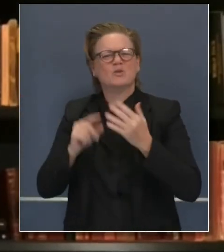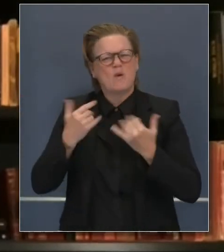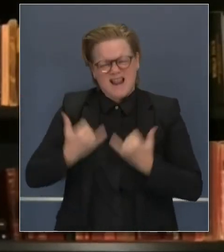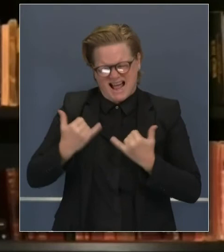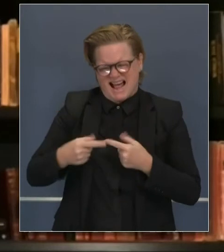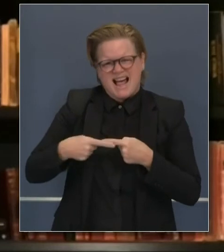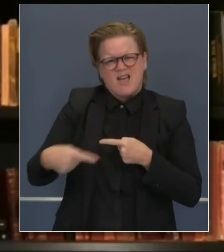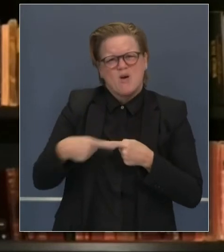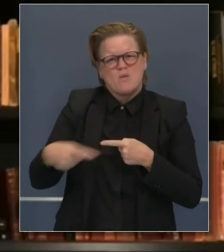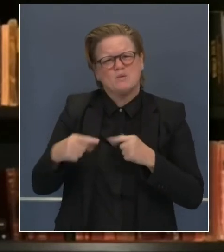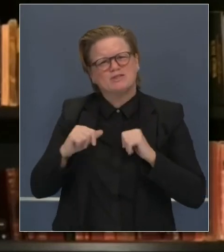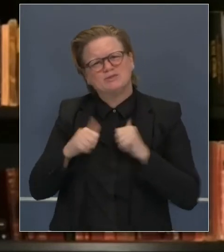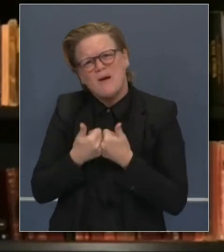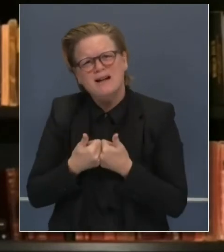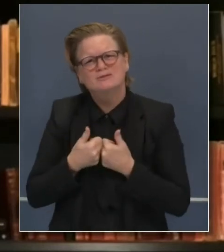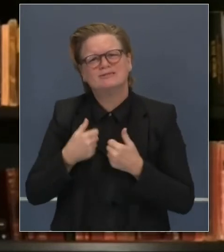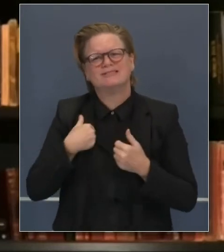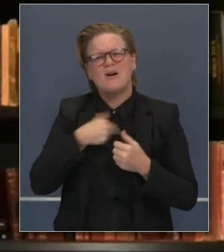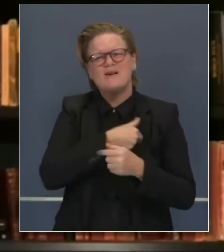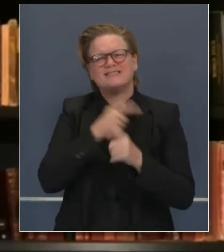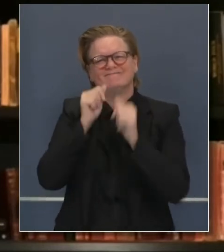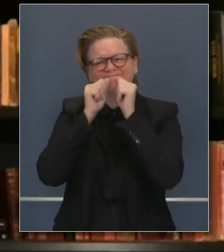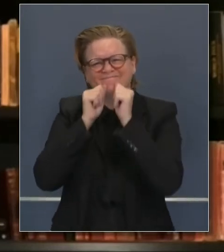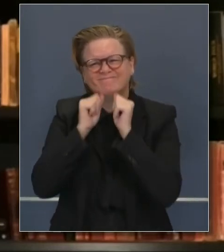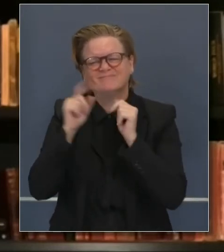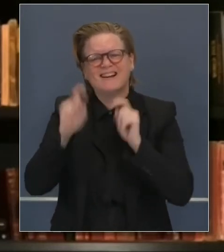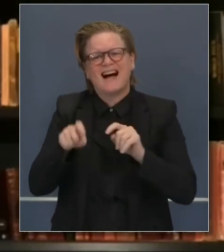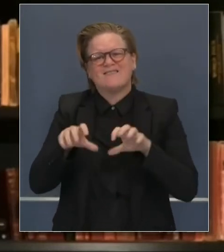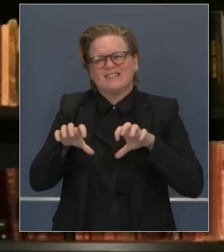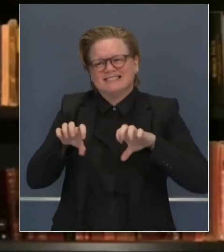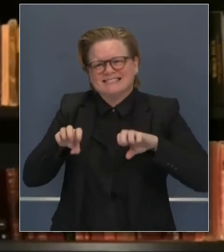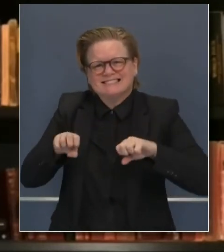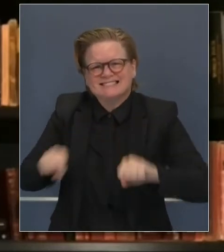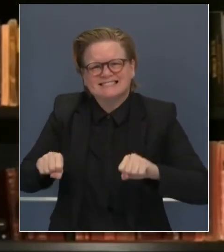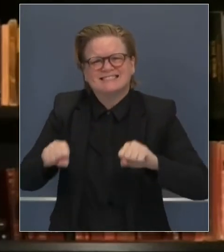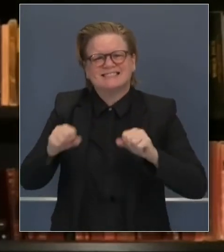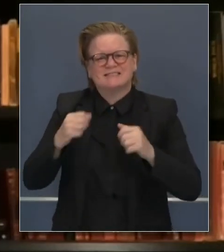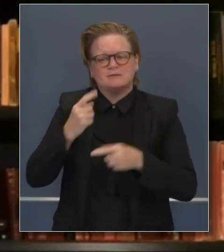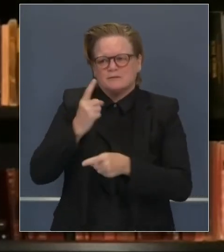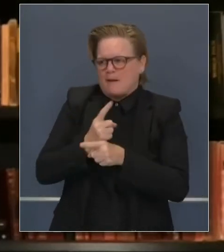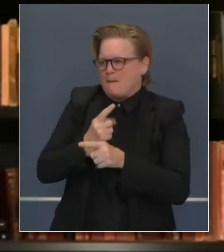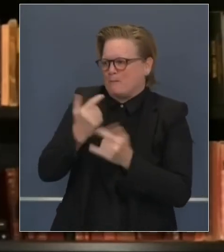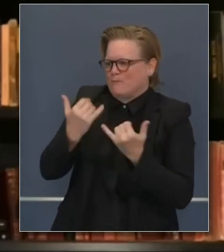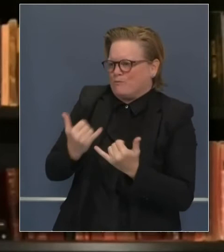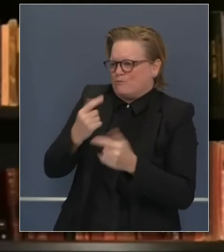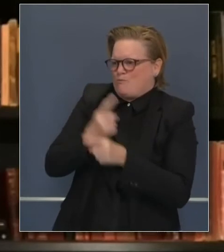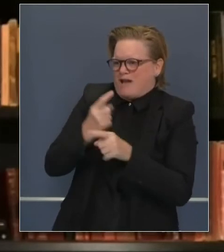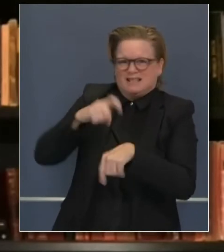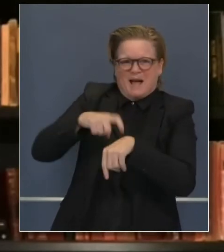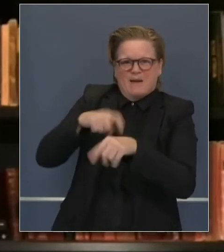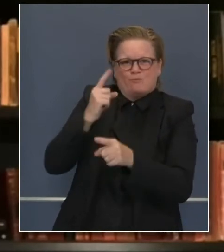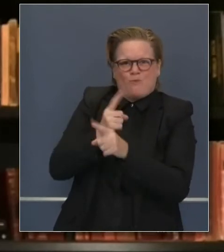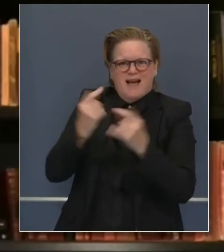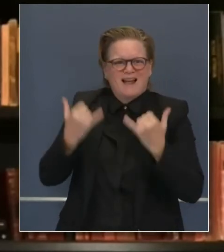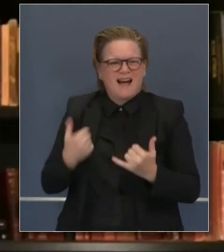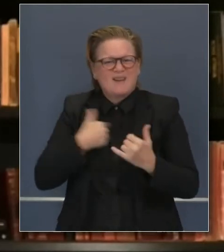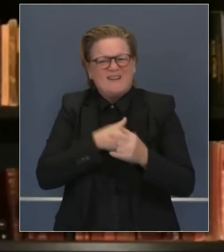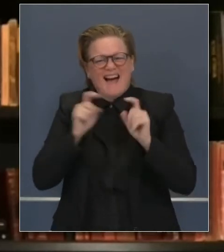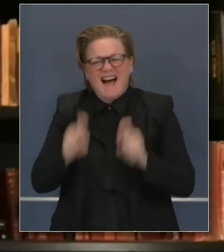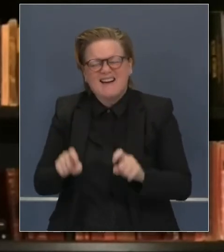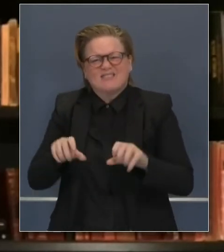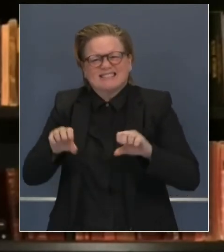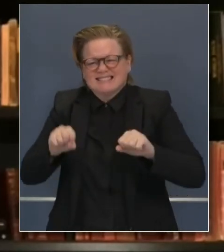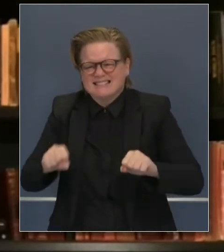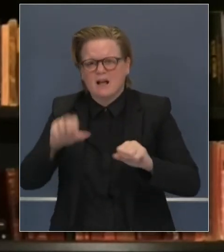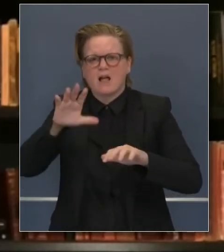is the time, if there was ever any doubt, to put aside your doubt, to put aside your skepticism, to put aside your cynicism, to